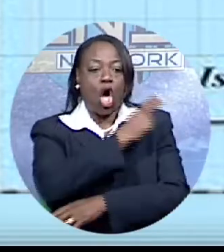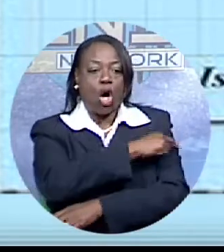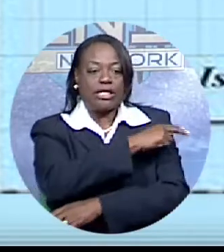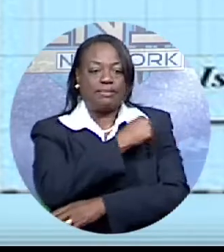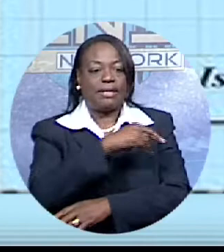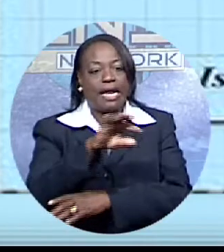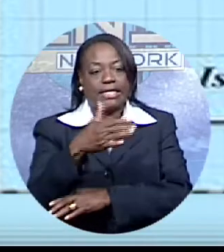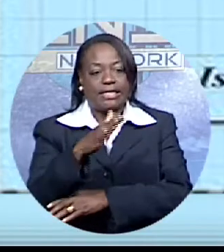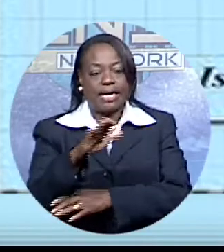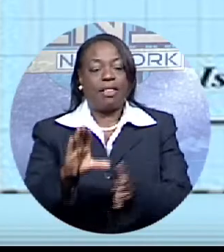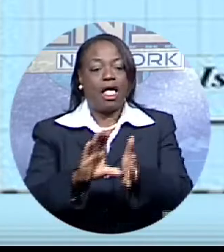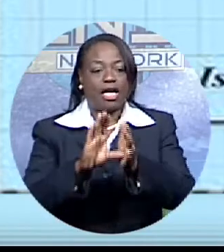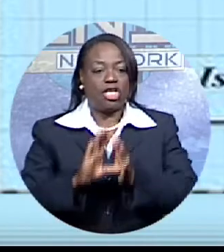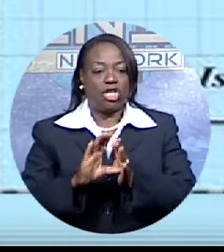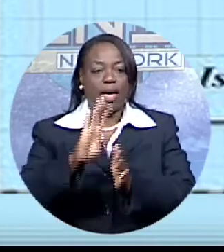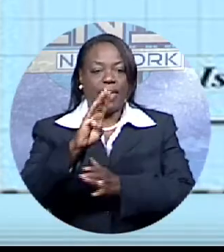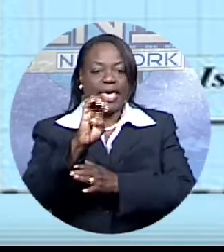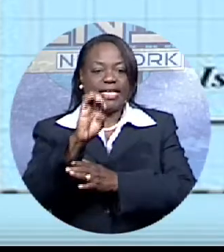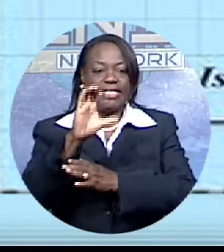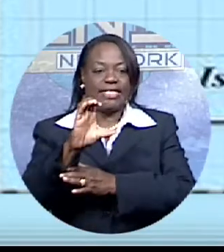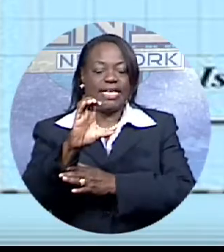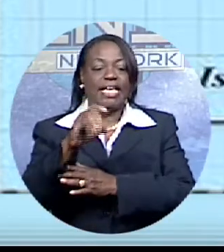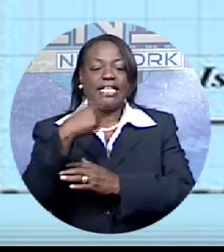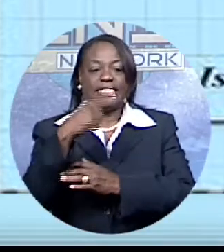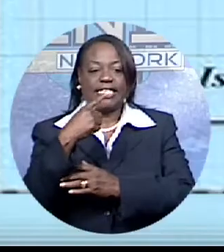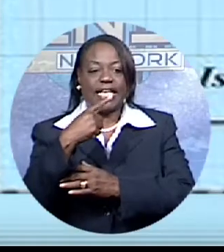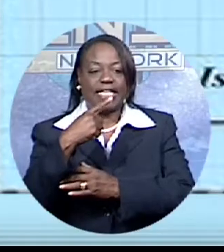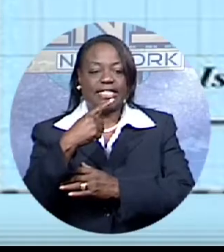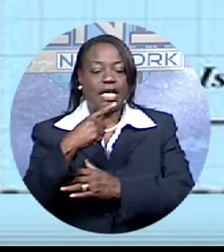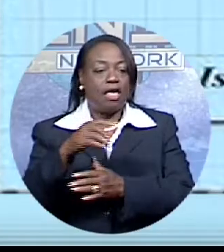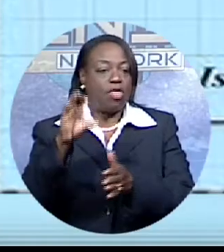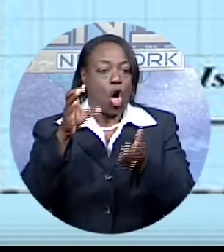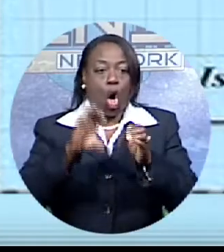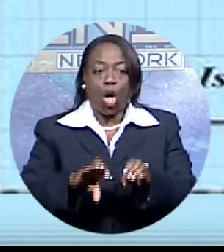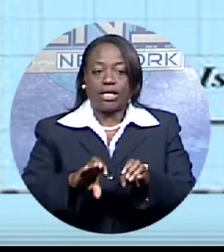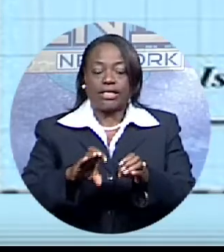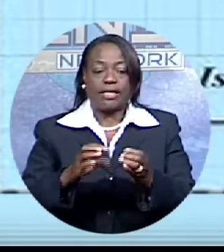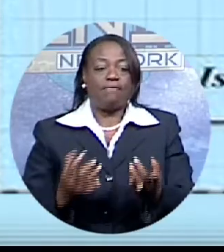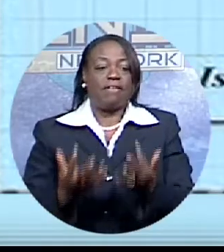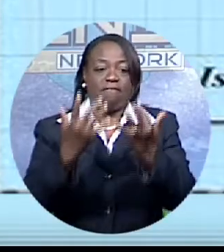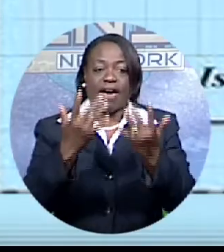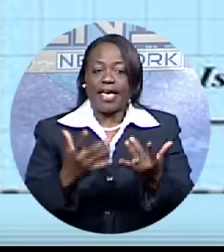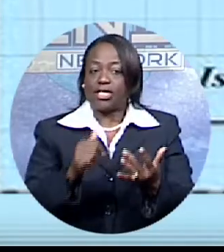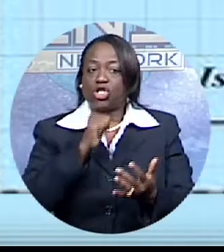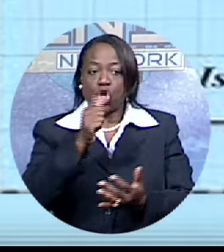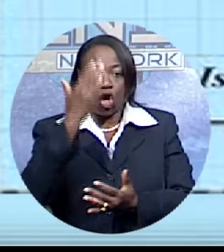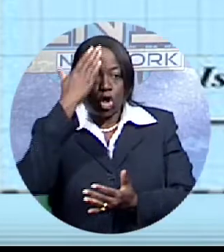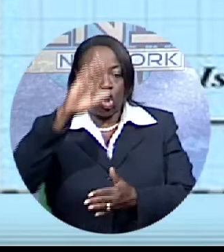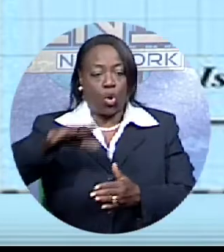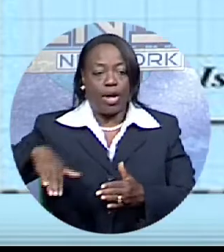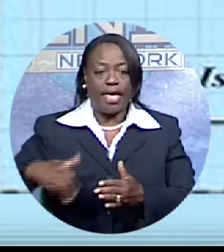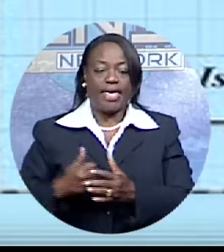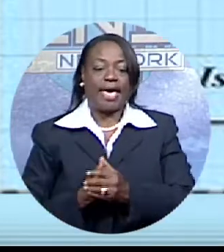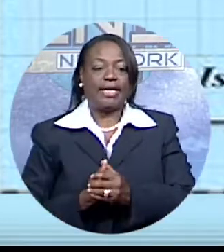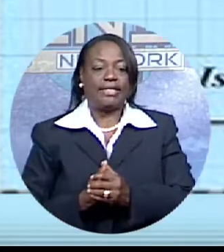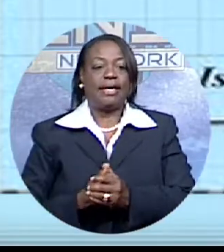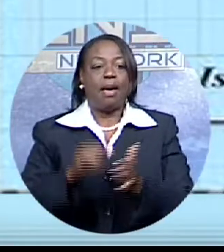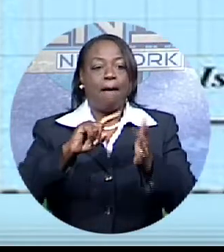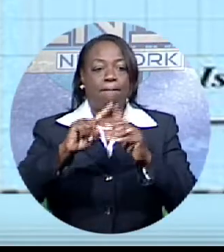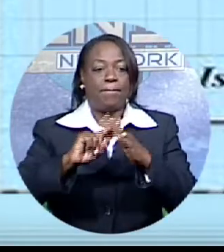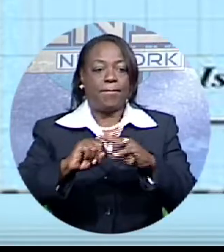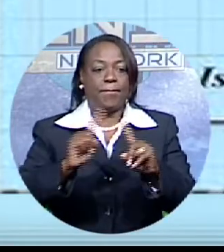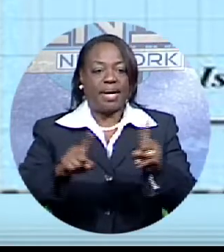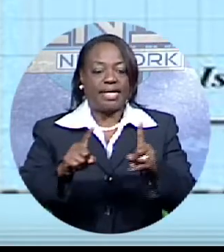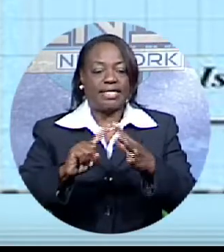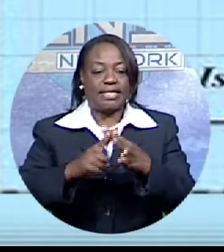stable condition. Meantime, BEC says the cause of that blaze is still being investigated. The fire, according to the corporation, started on one of its generator